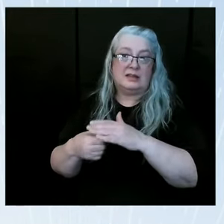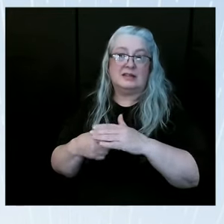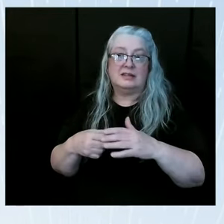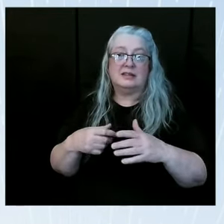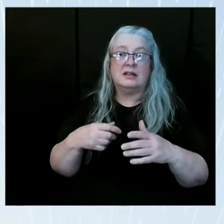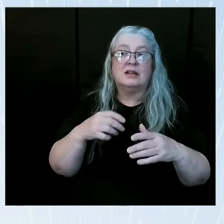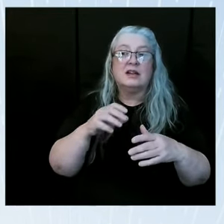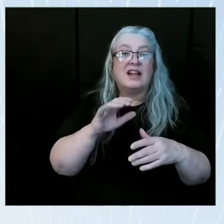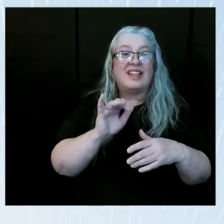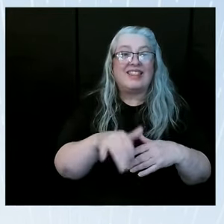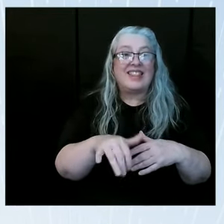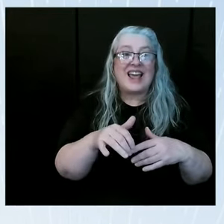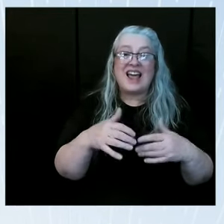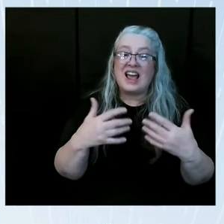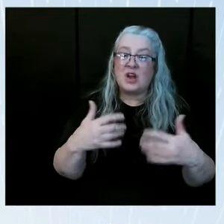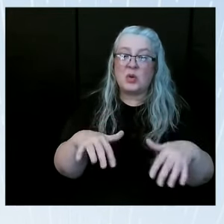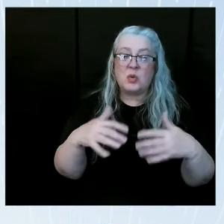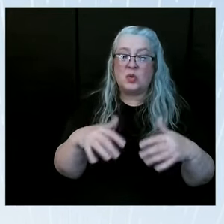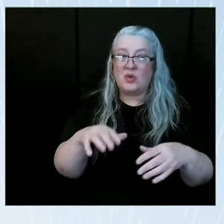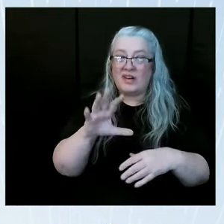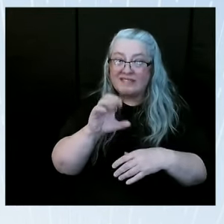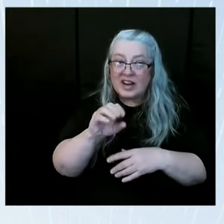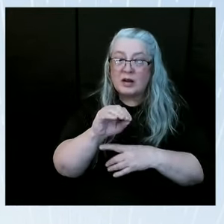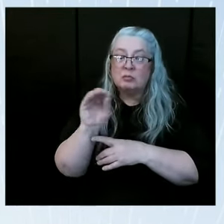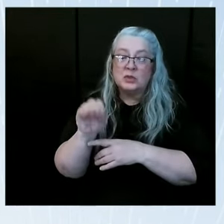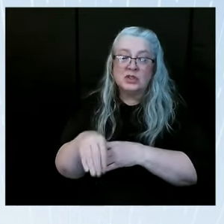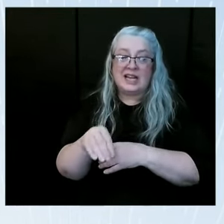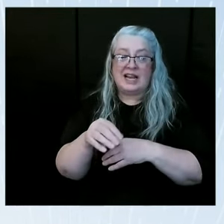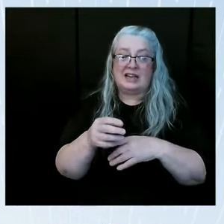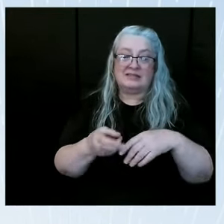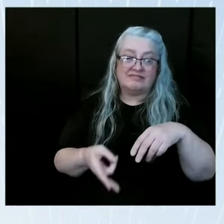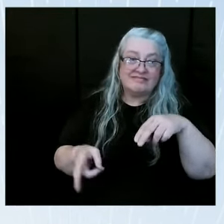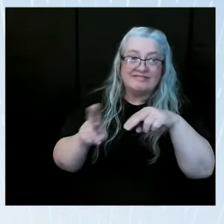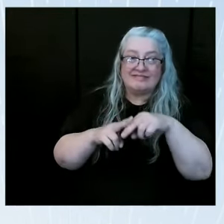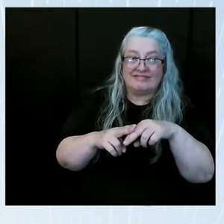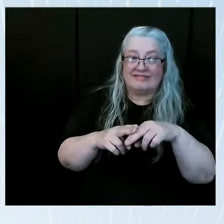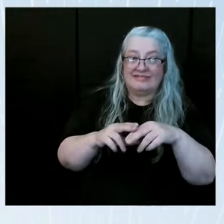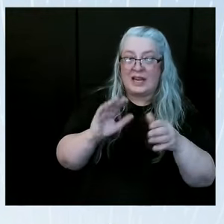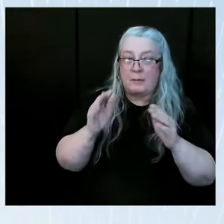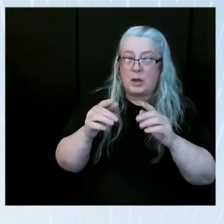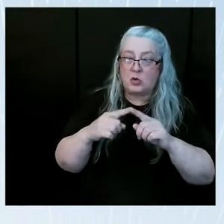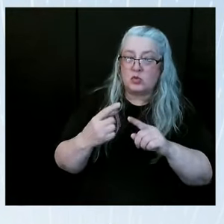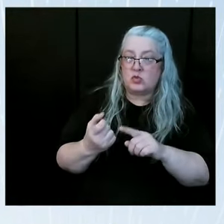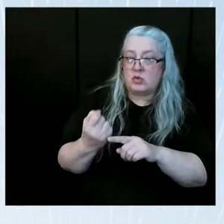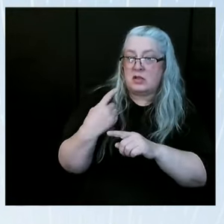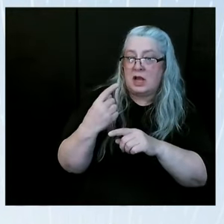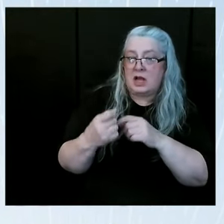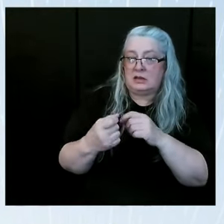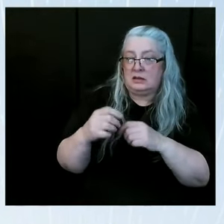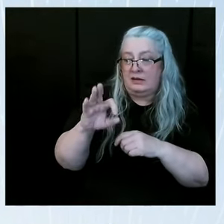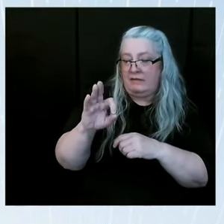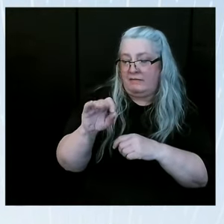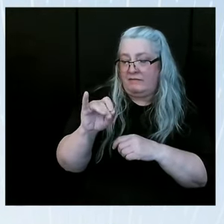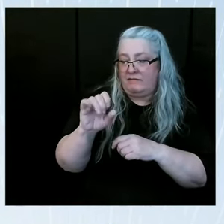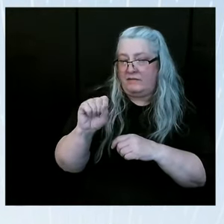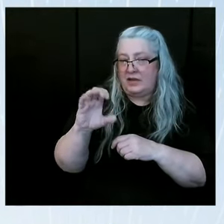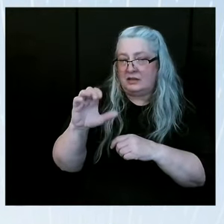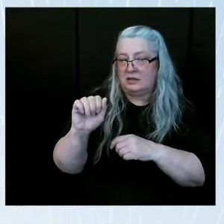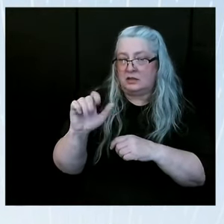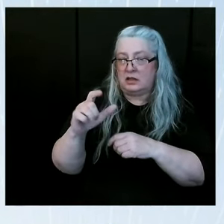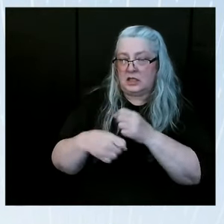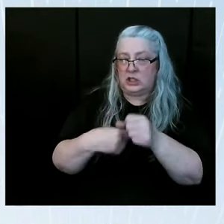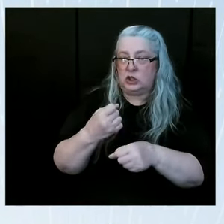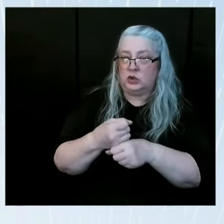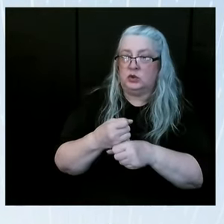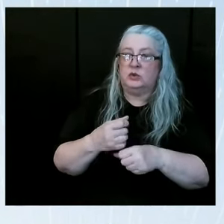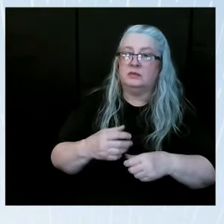year. And our human trafficking investigations led to 638 convictions, thanks to